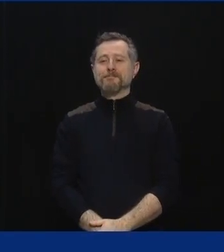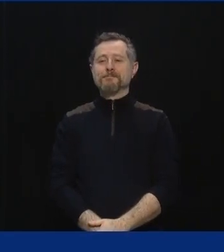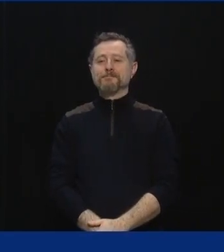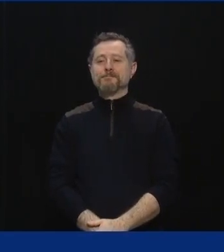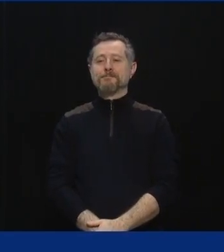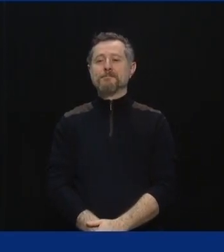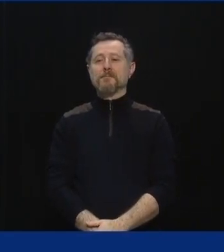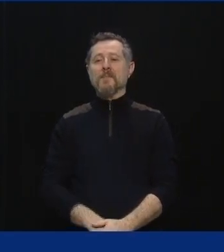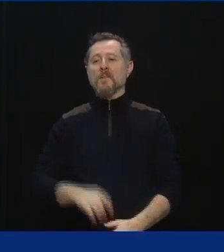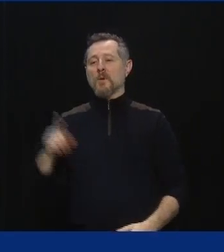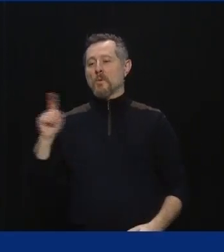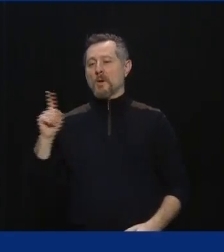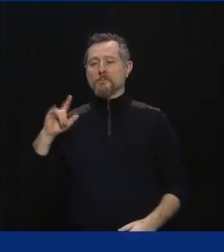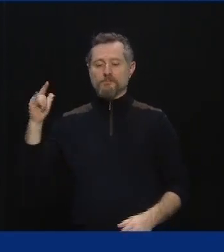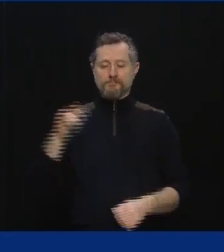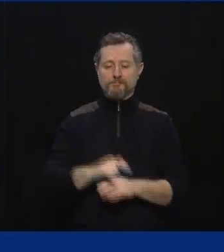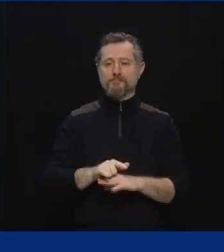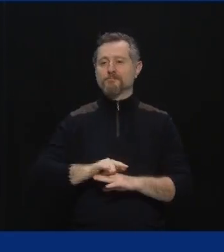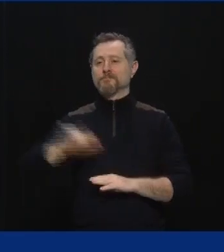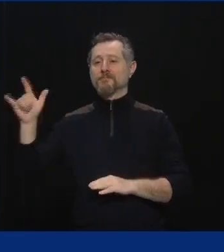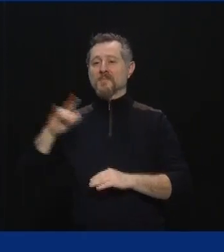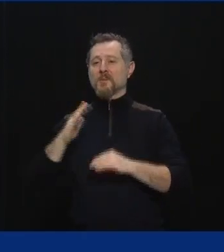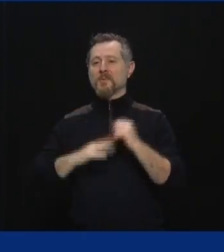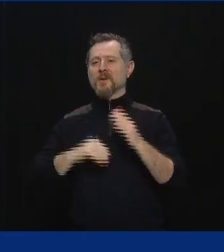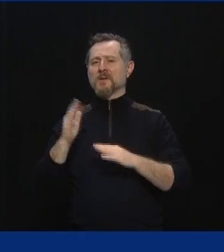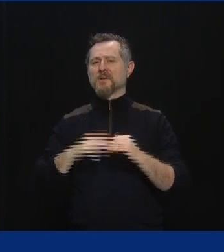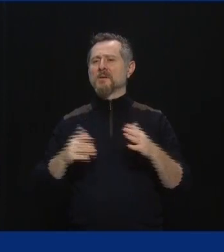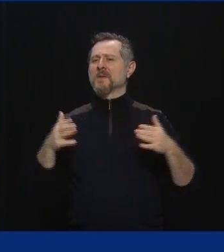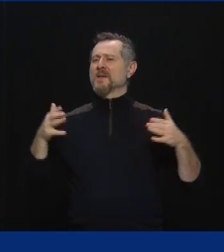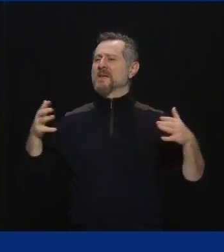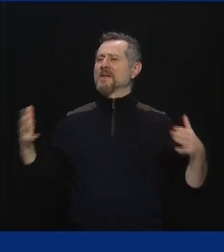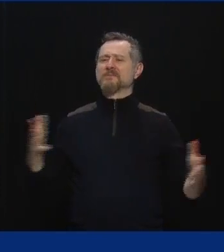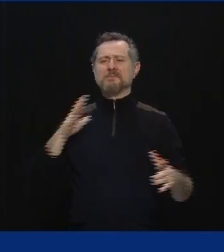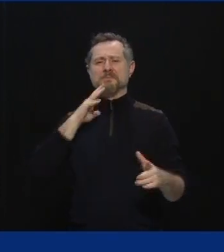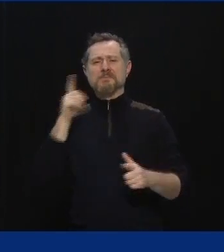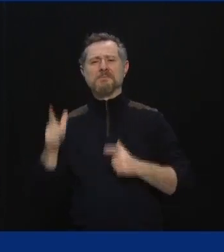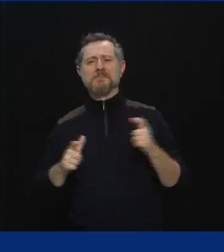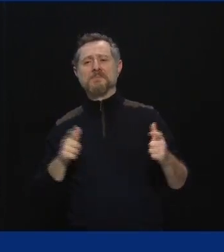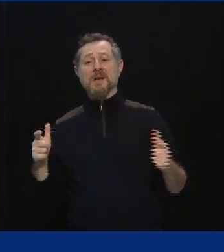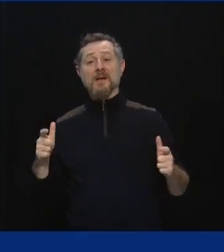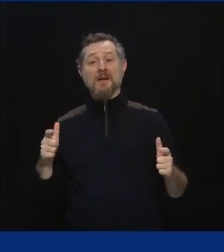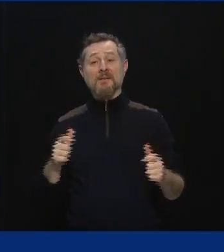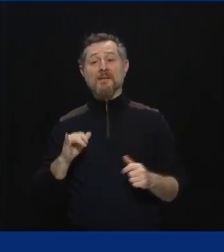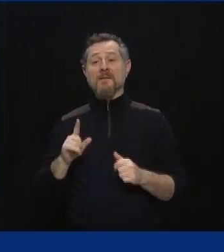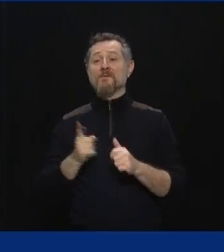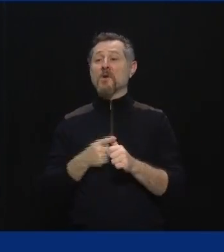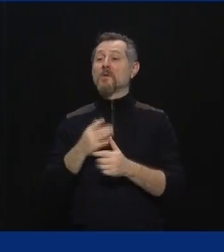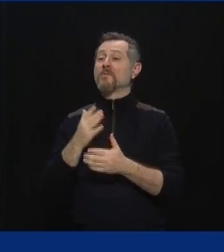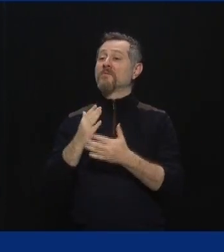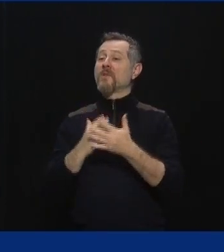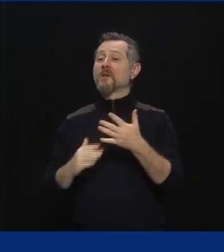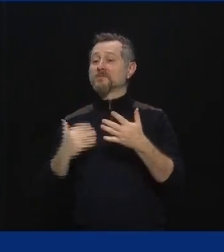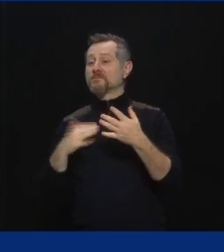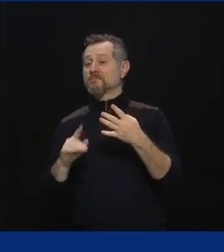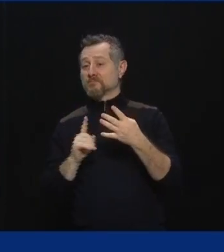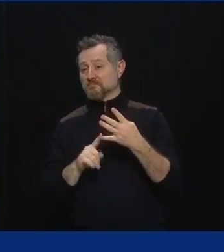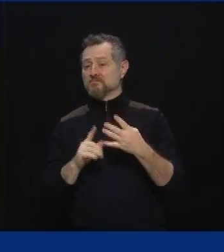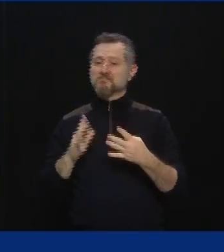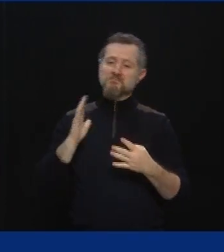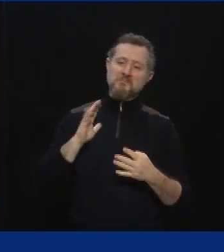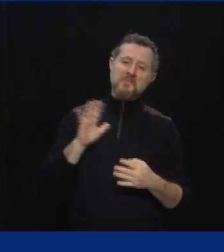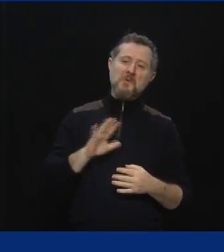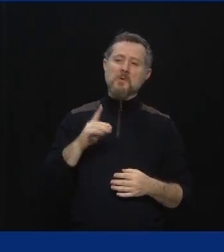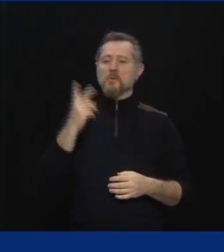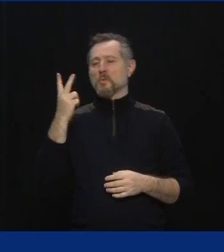and departures hall. We plan to open the first phase with nearly two-thirds of the gates, but also including